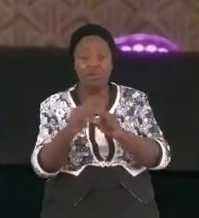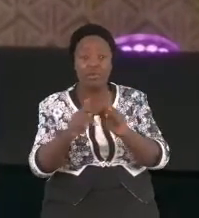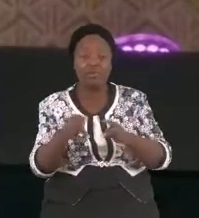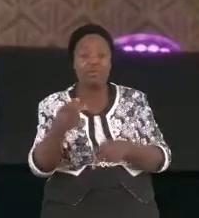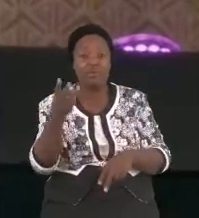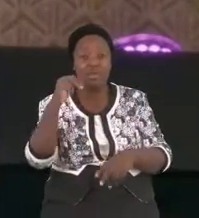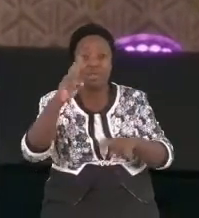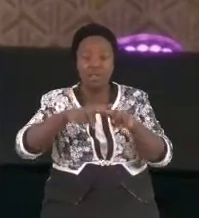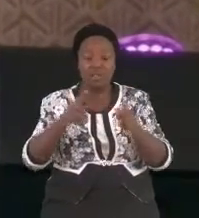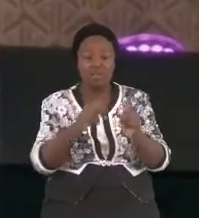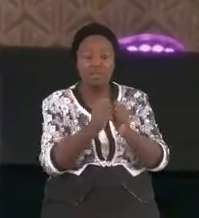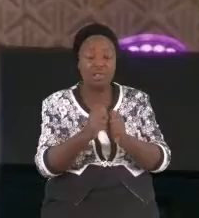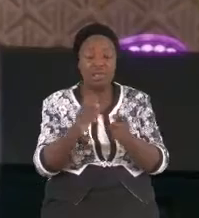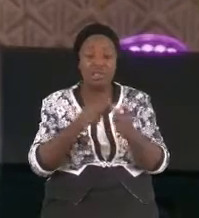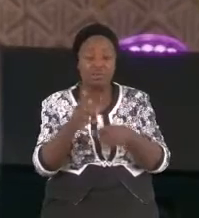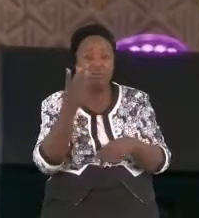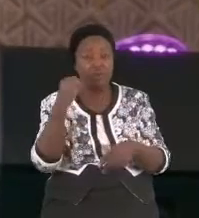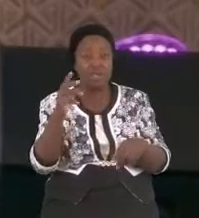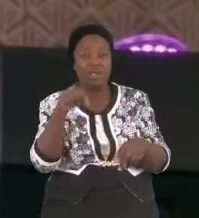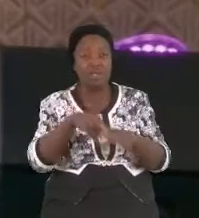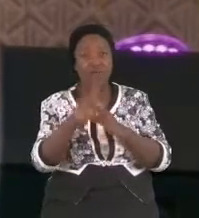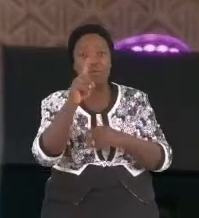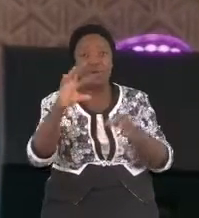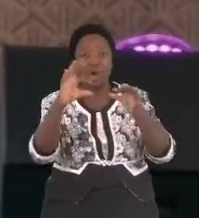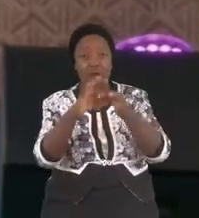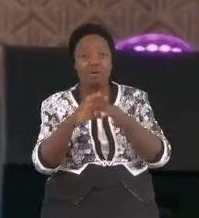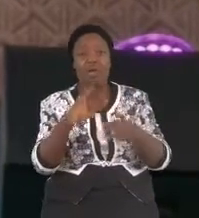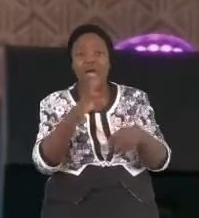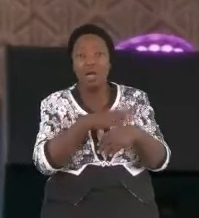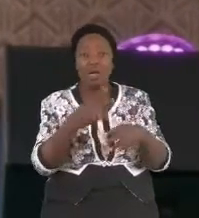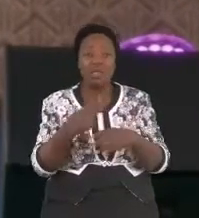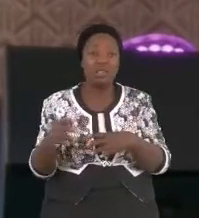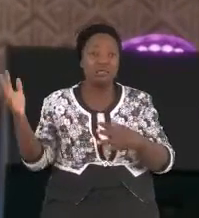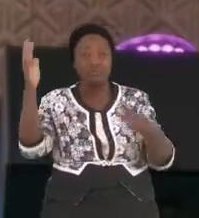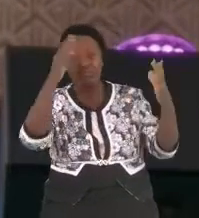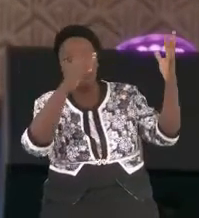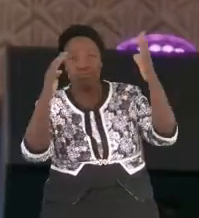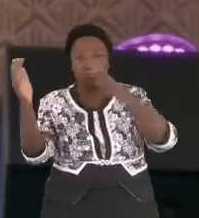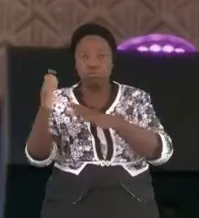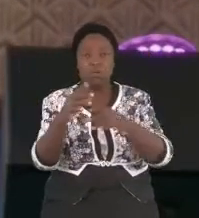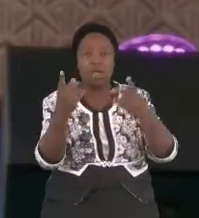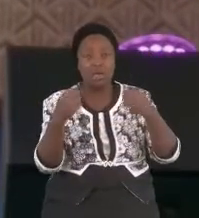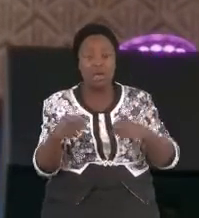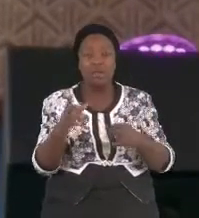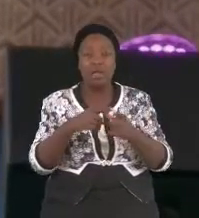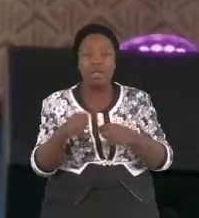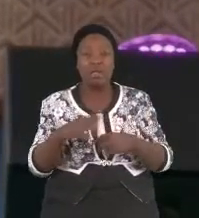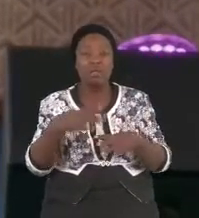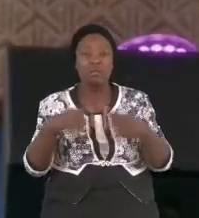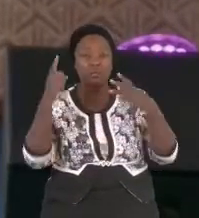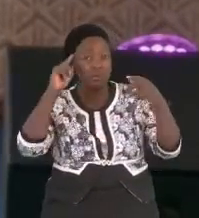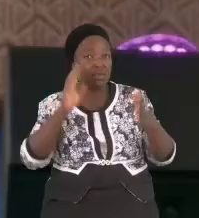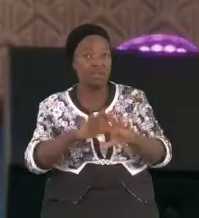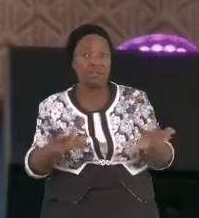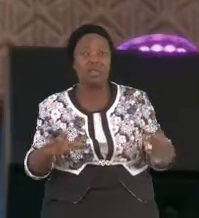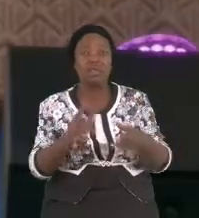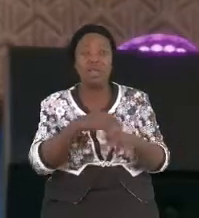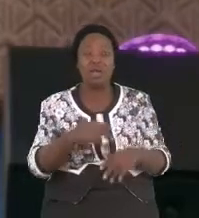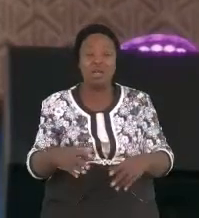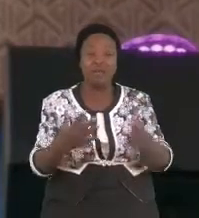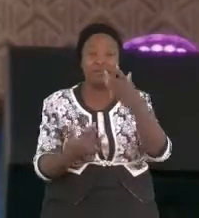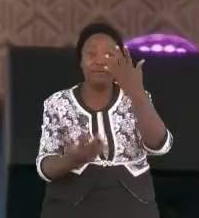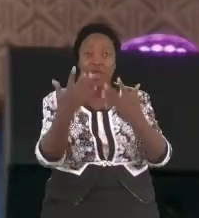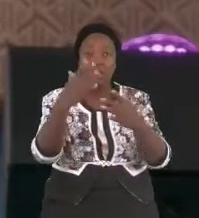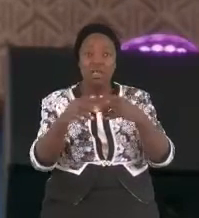and there were only one accord and the wind came and then the sound and the fire like a